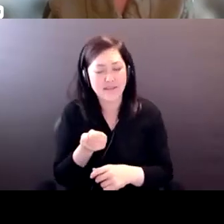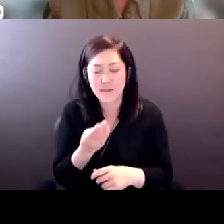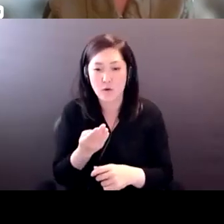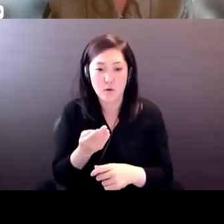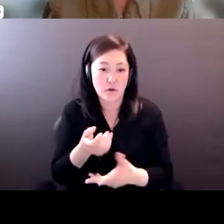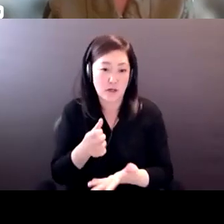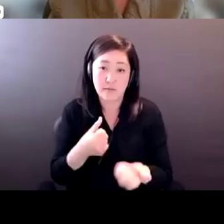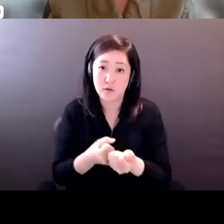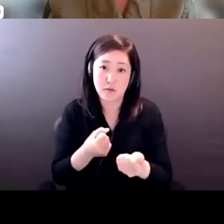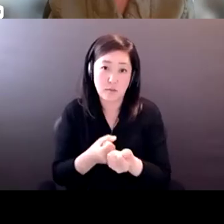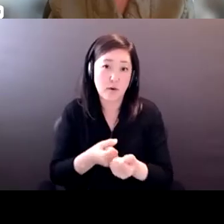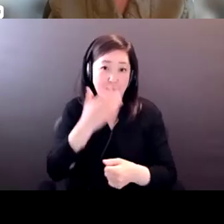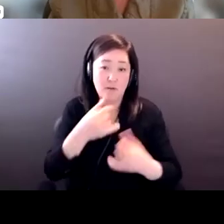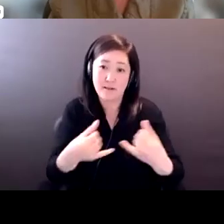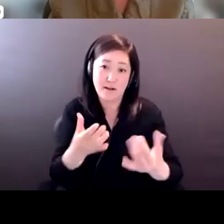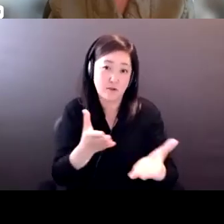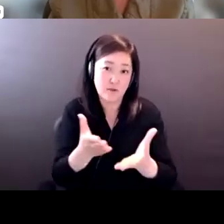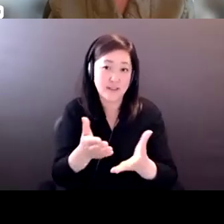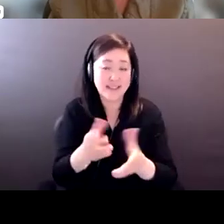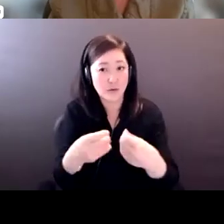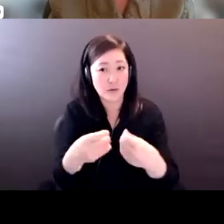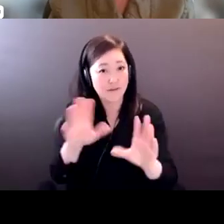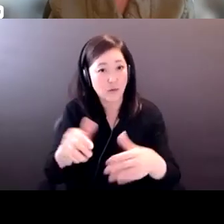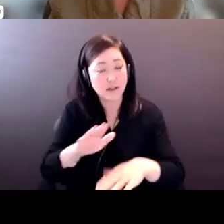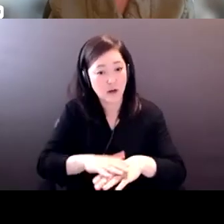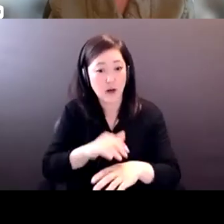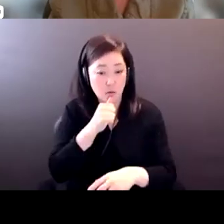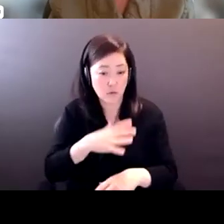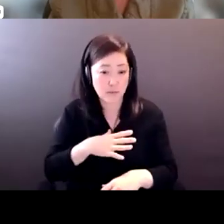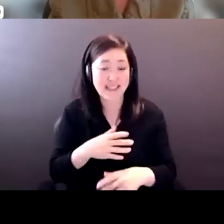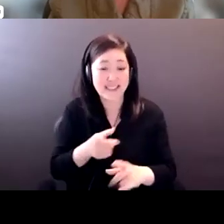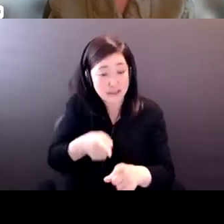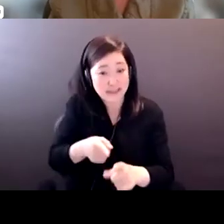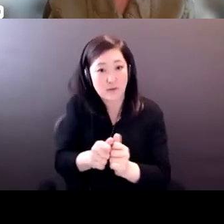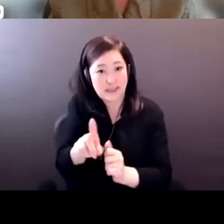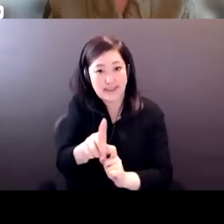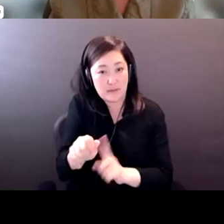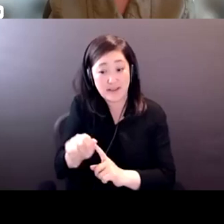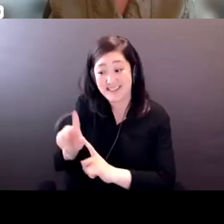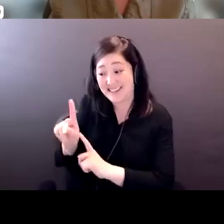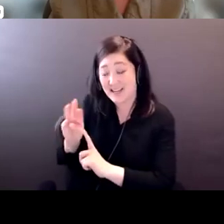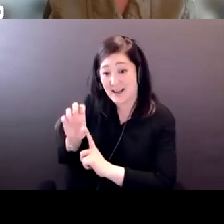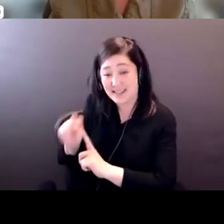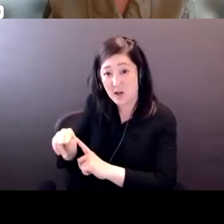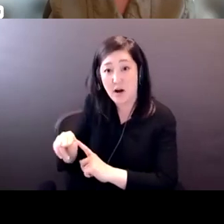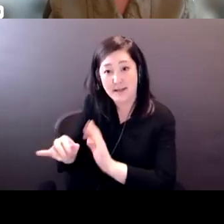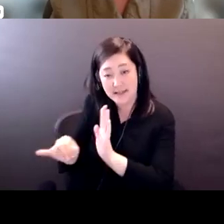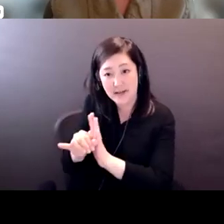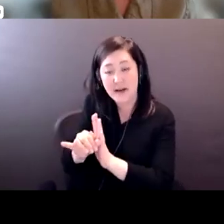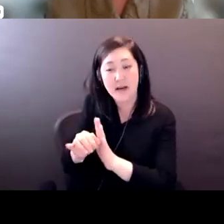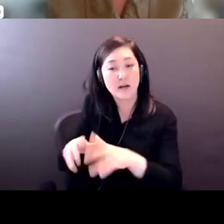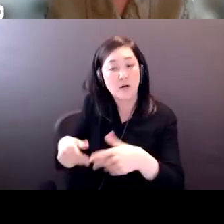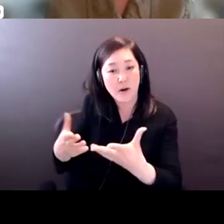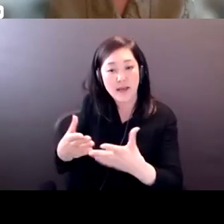their needs. So one of the things that Dawn Kennedy has identified and is very focused on are peer support